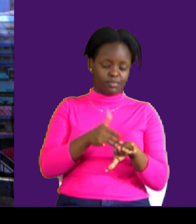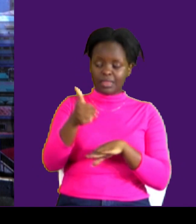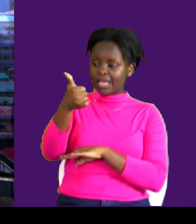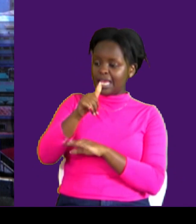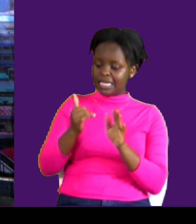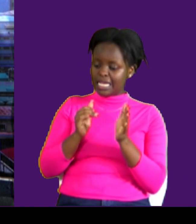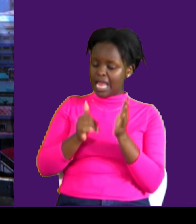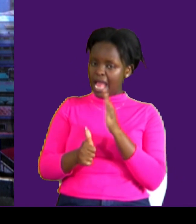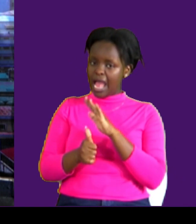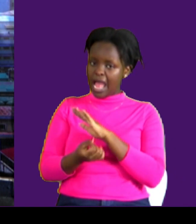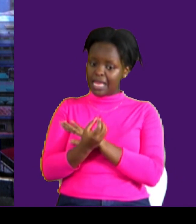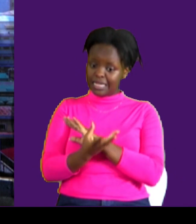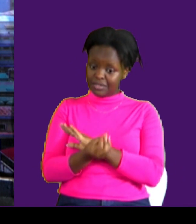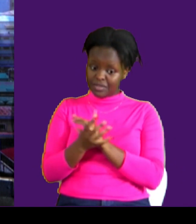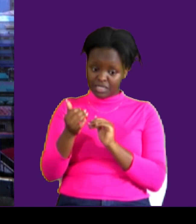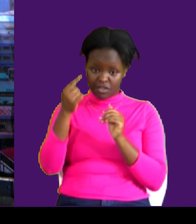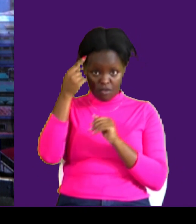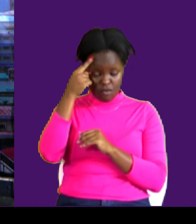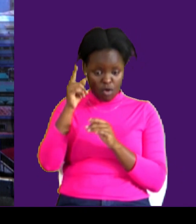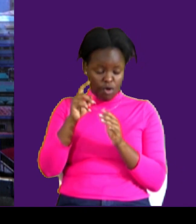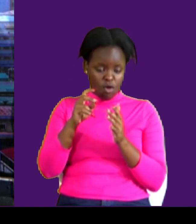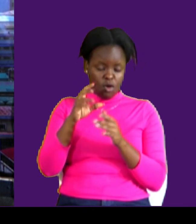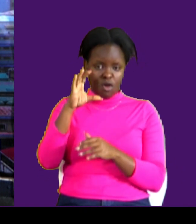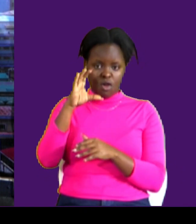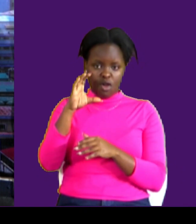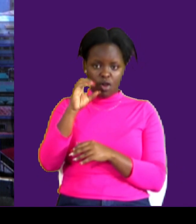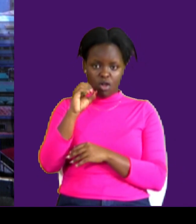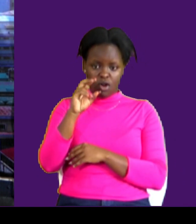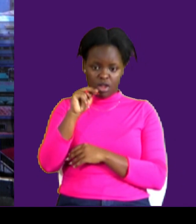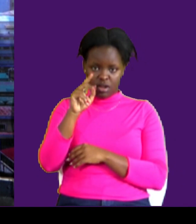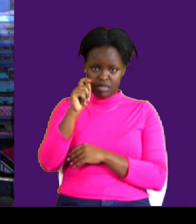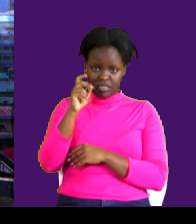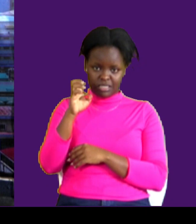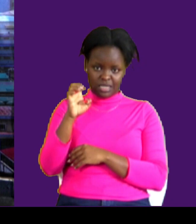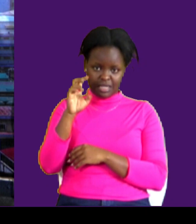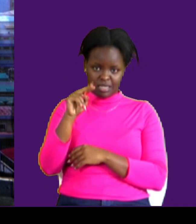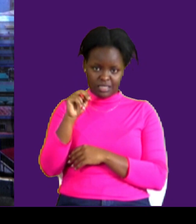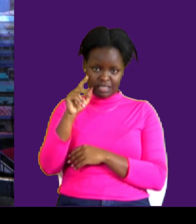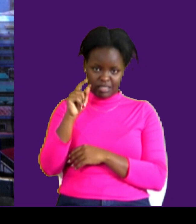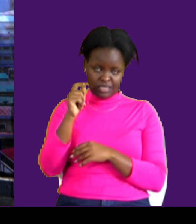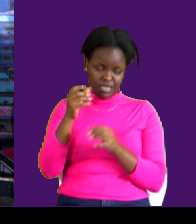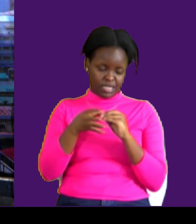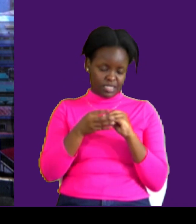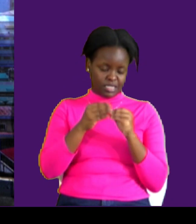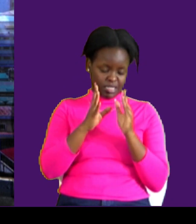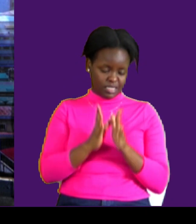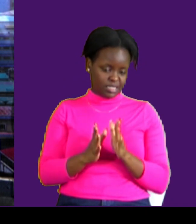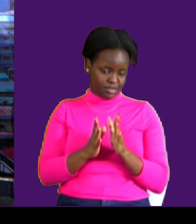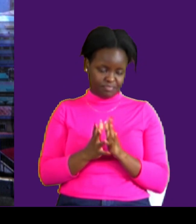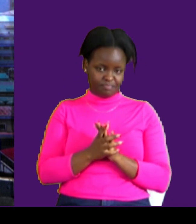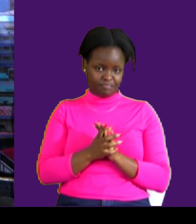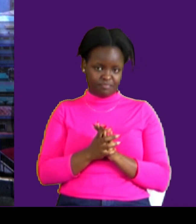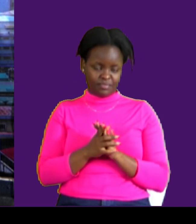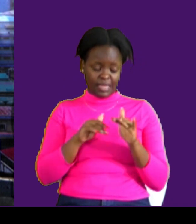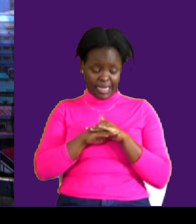content creator watching you and they don't know how to make sure they make their content